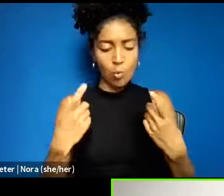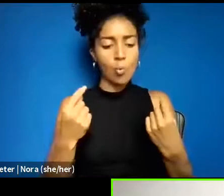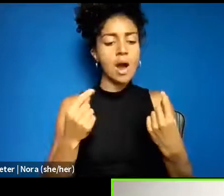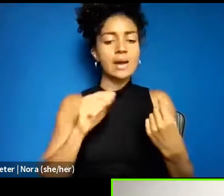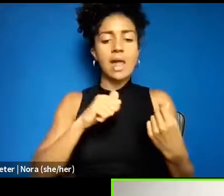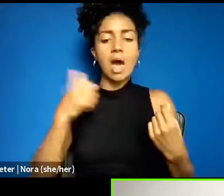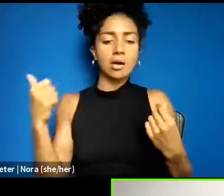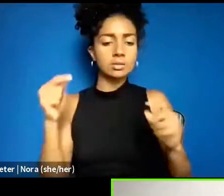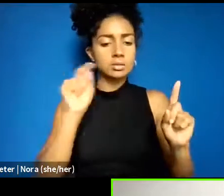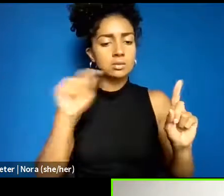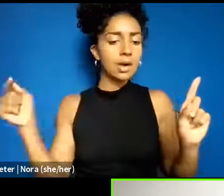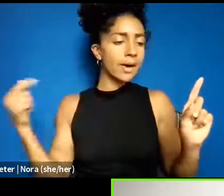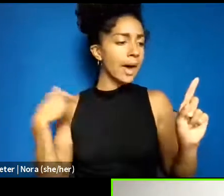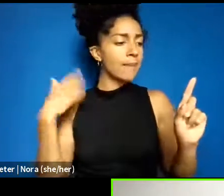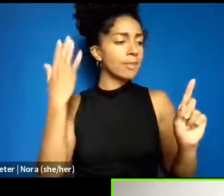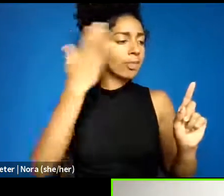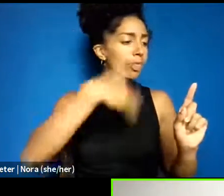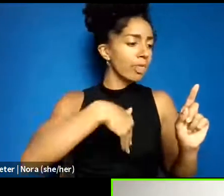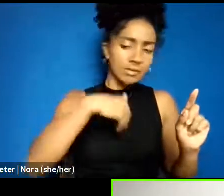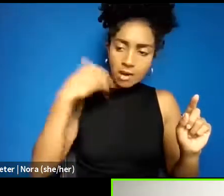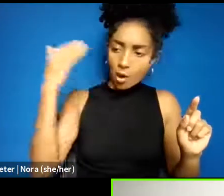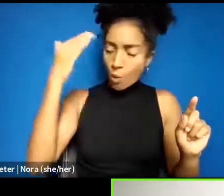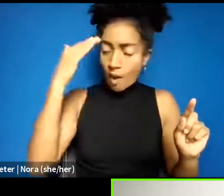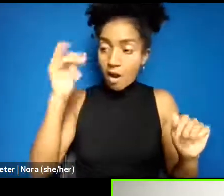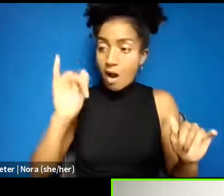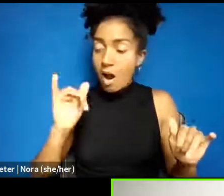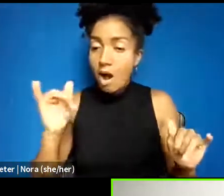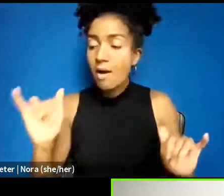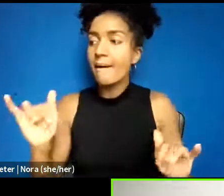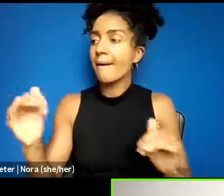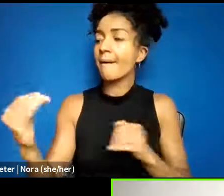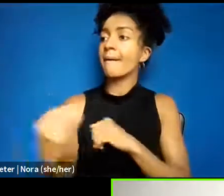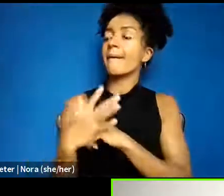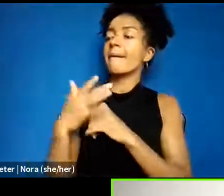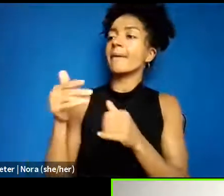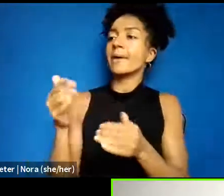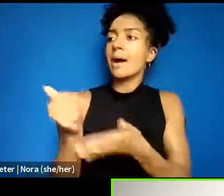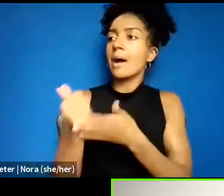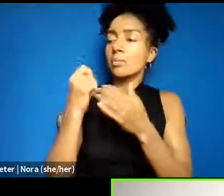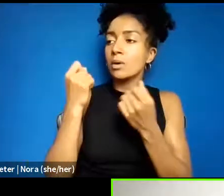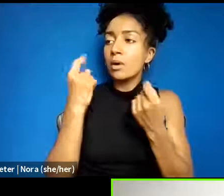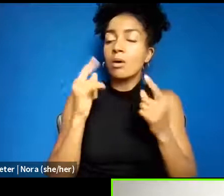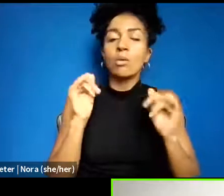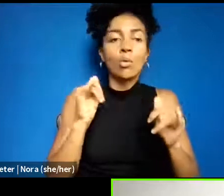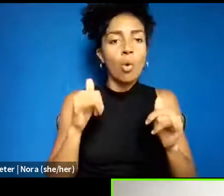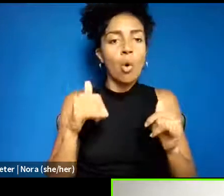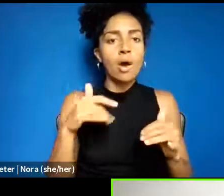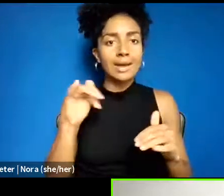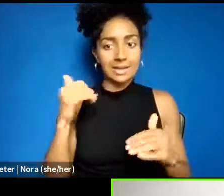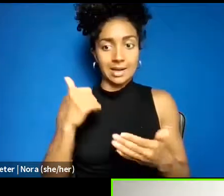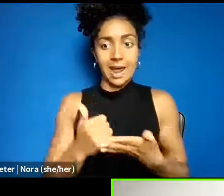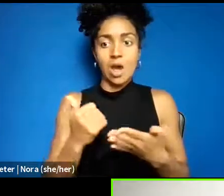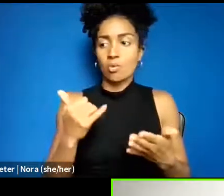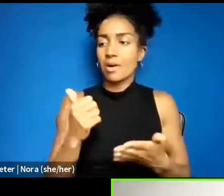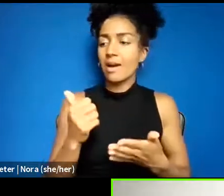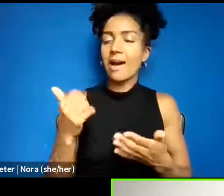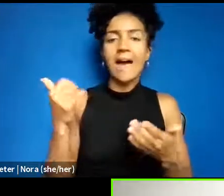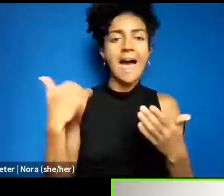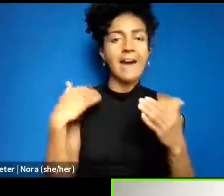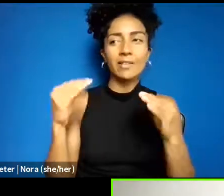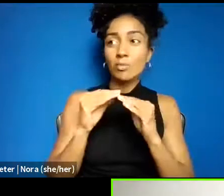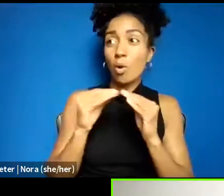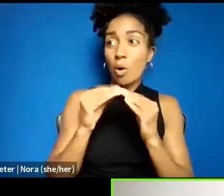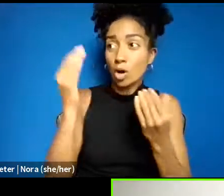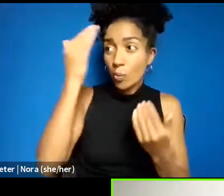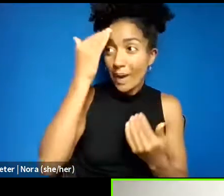What other stories am I unaware of? And how does knowing this and having this additional knowledge affect and impact